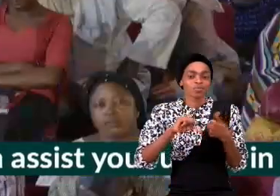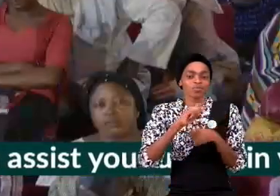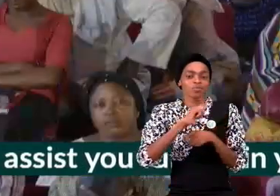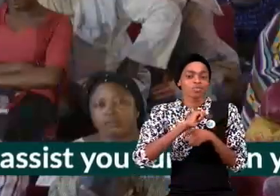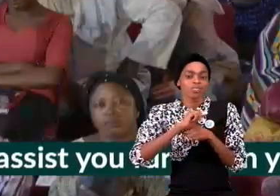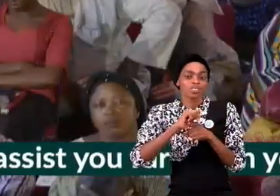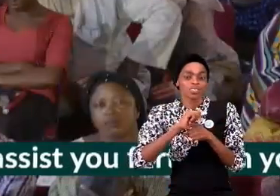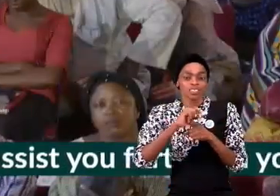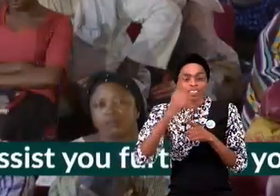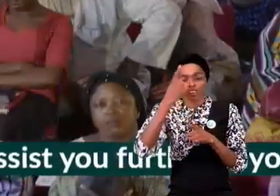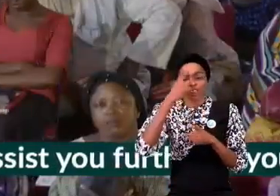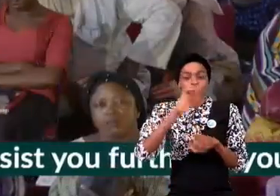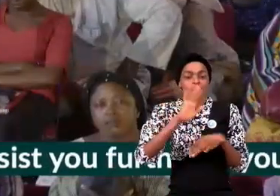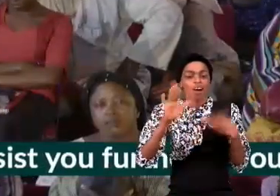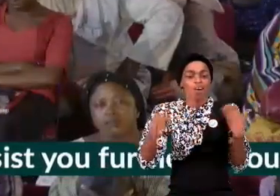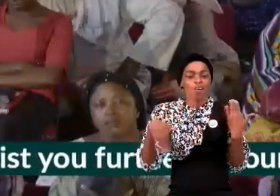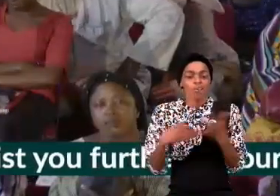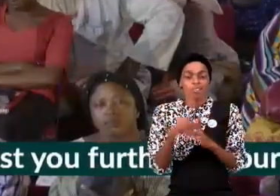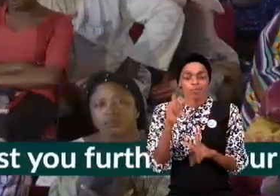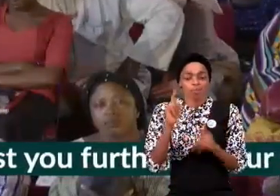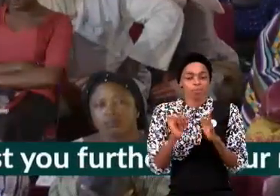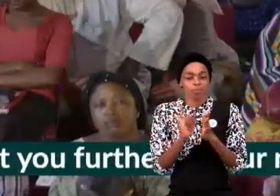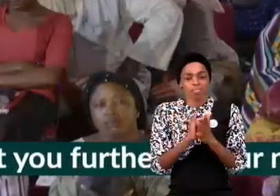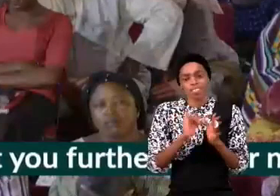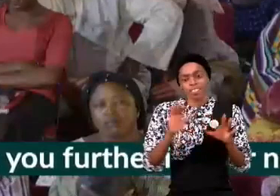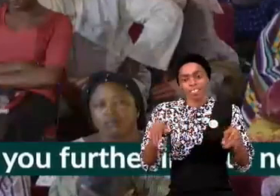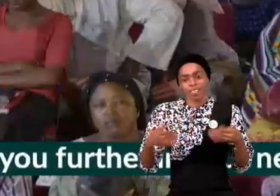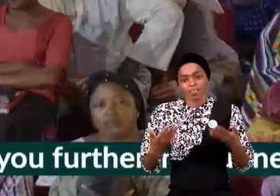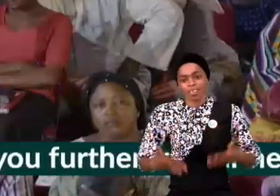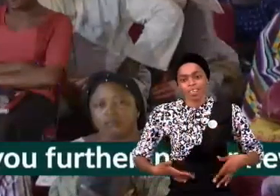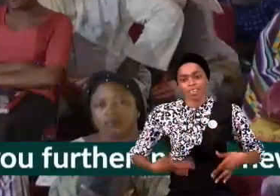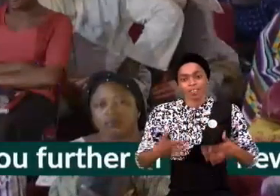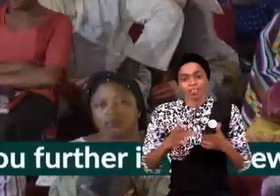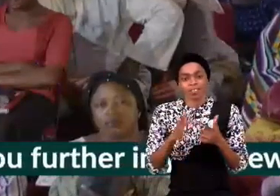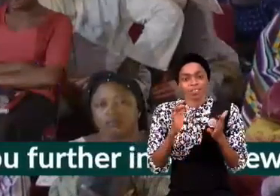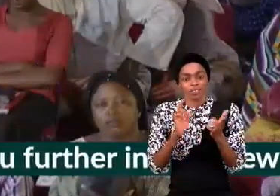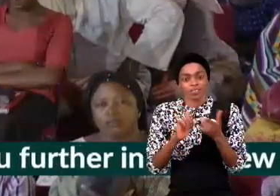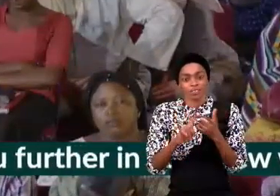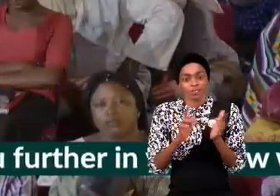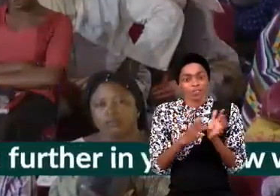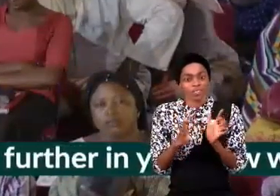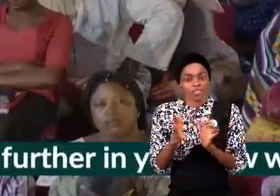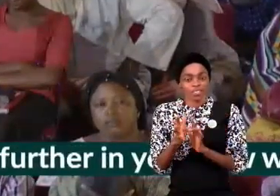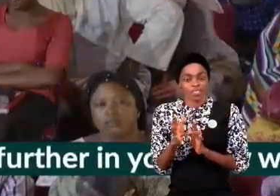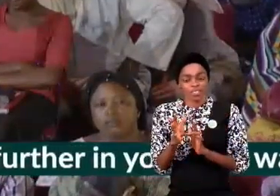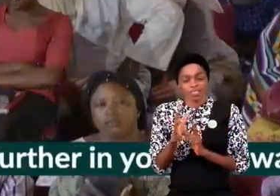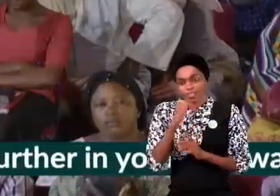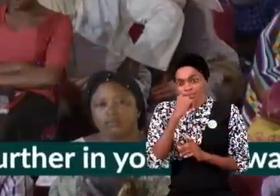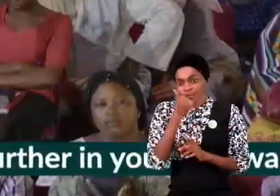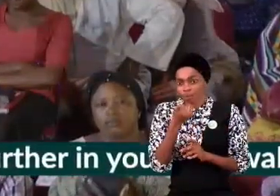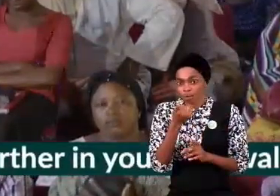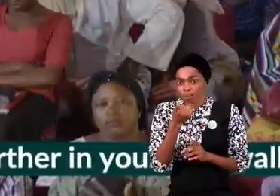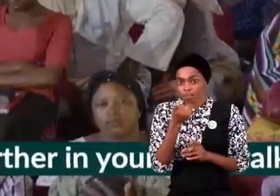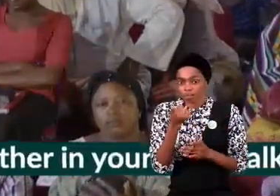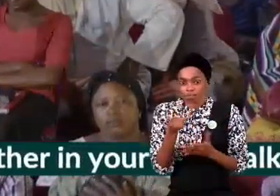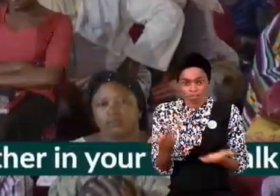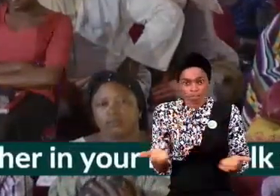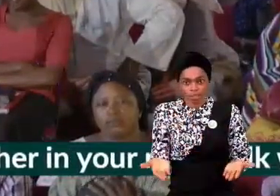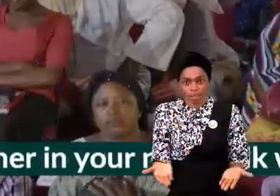tomorrow, right in the auditorium in front of me. The time is 3 p.m. Avail yourself to be